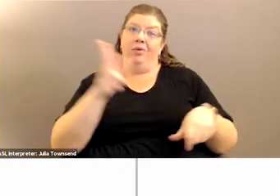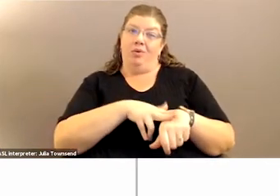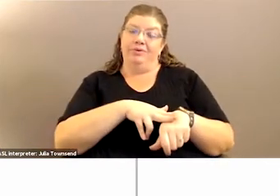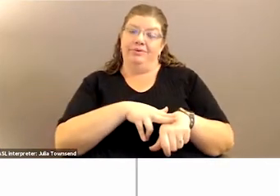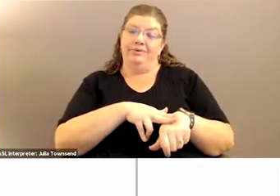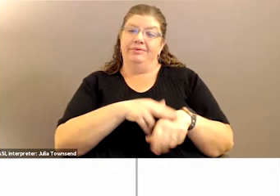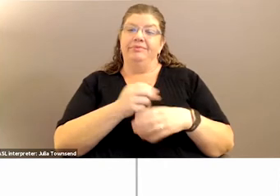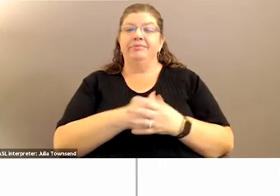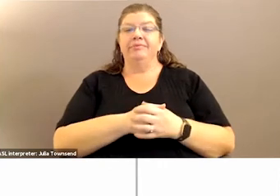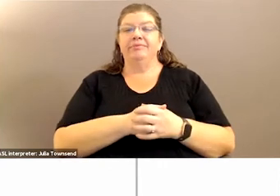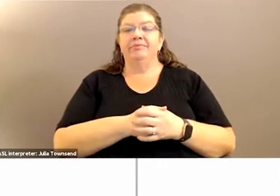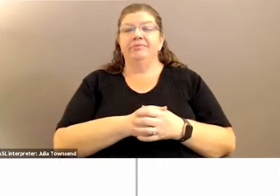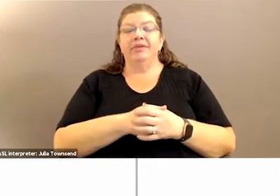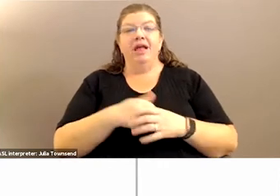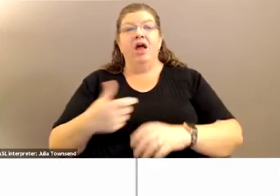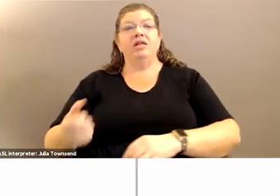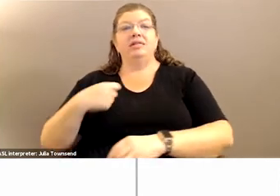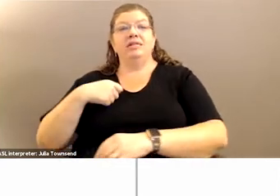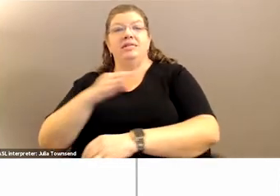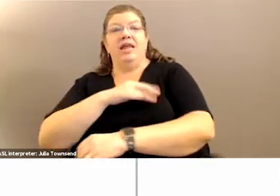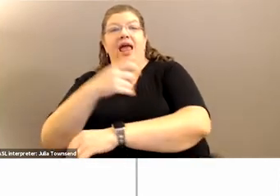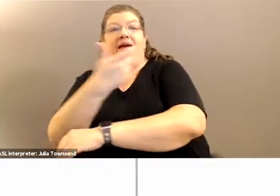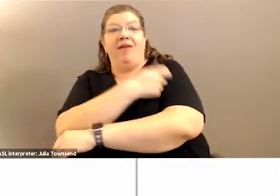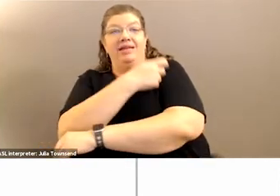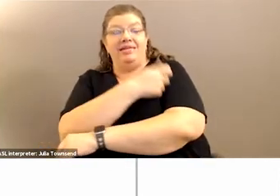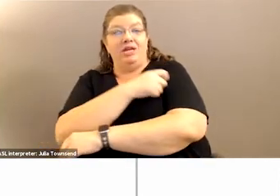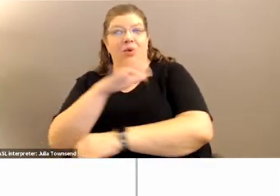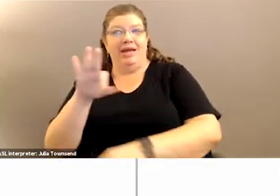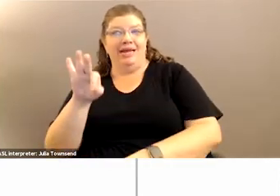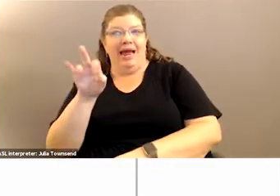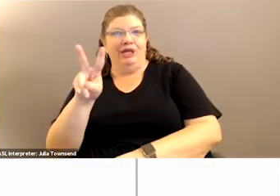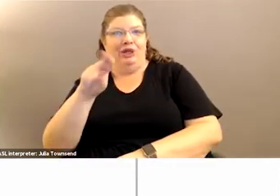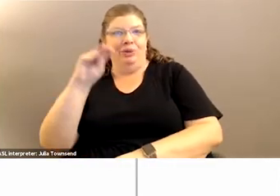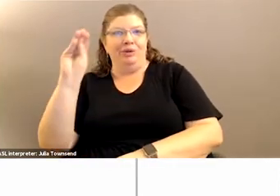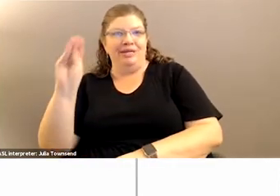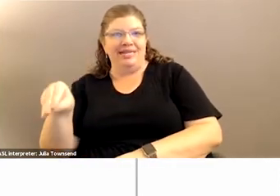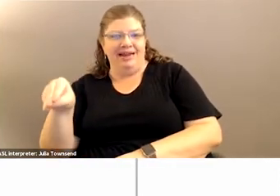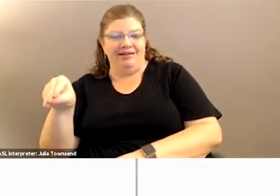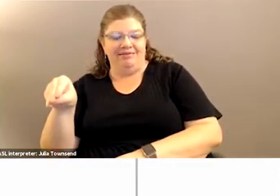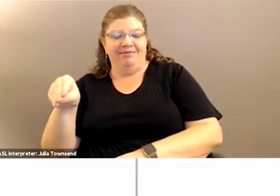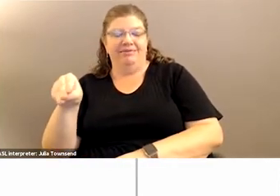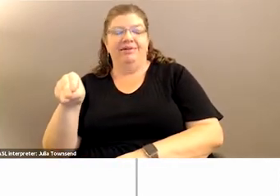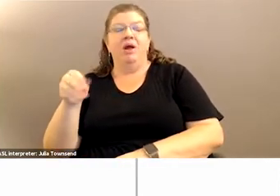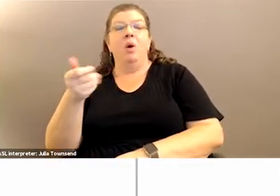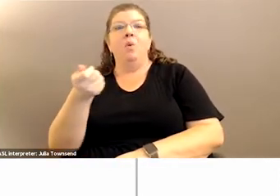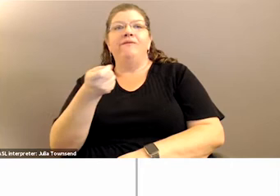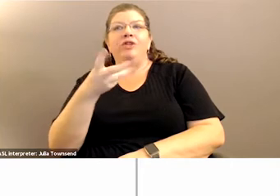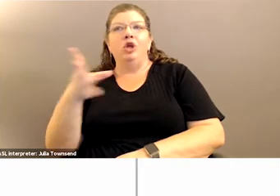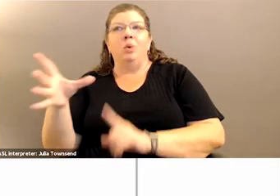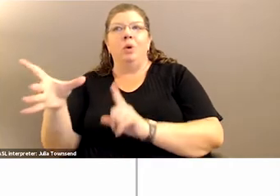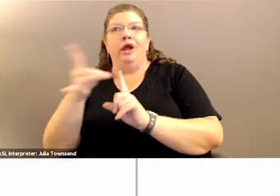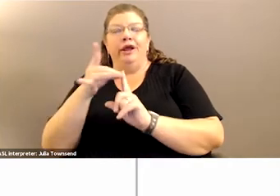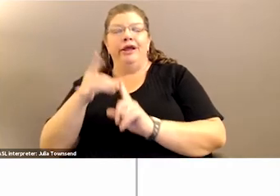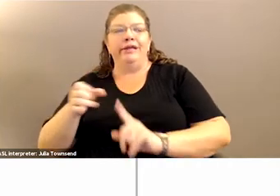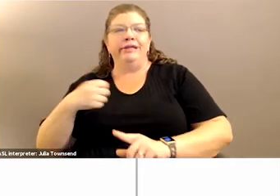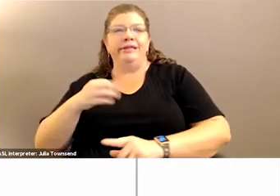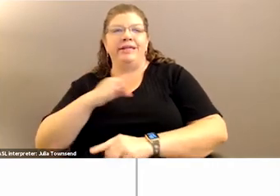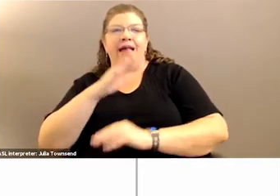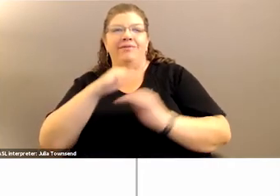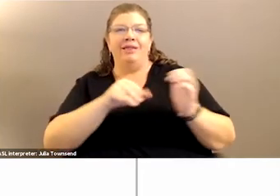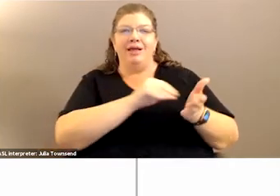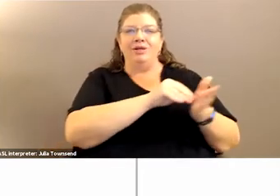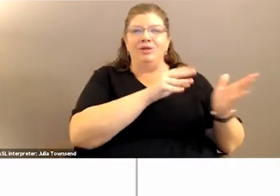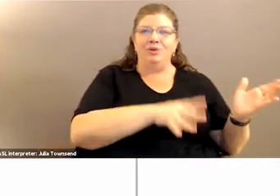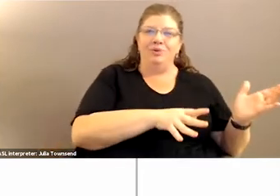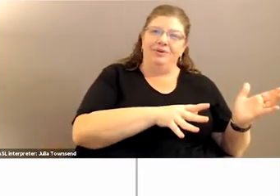in fact our staff vaccination rate is 92 percent we have far fewer staff cases than we do students now we have